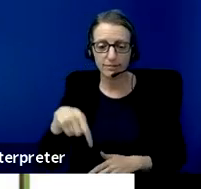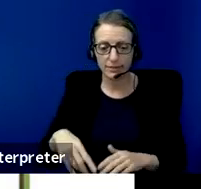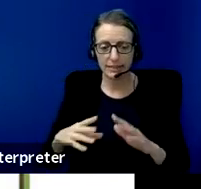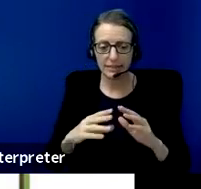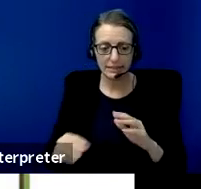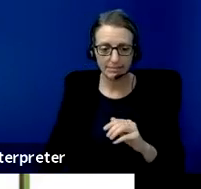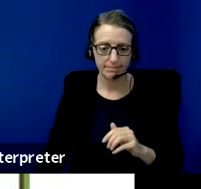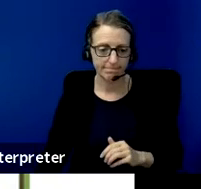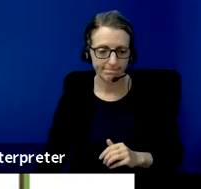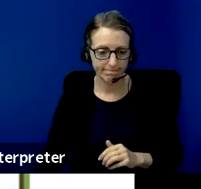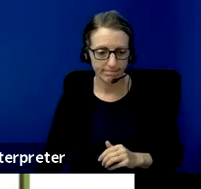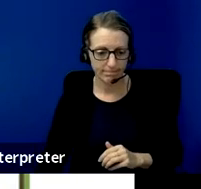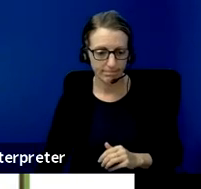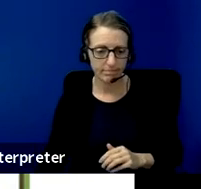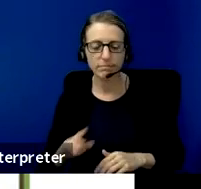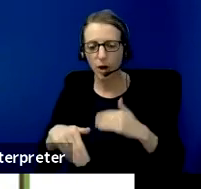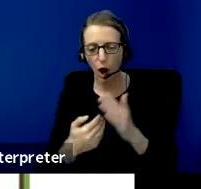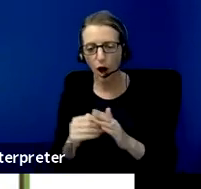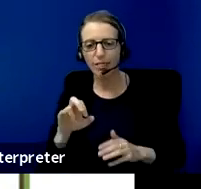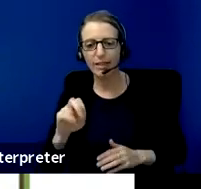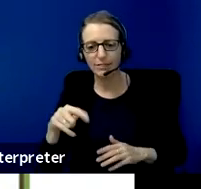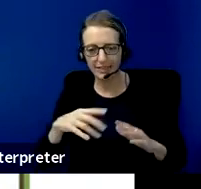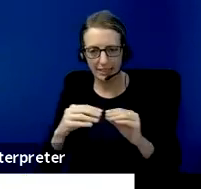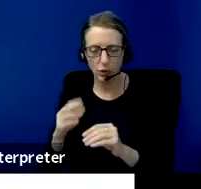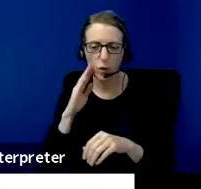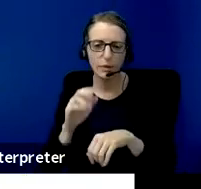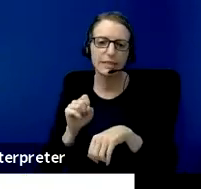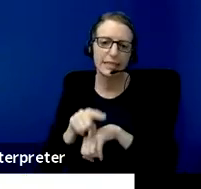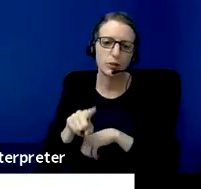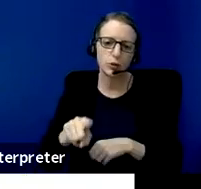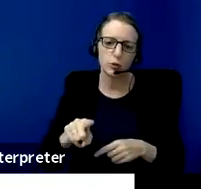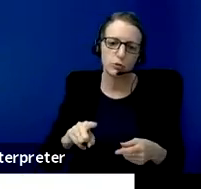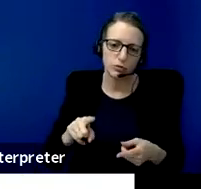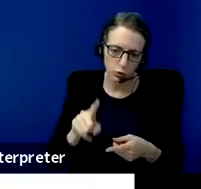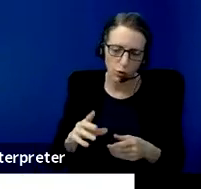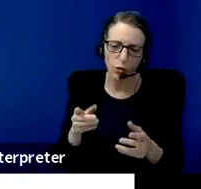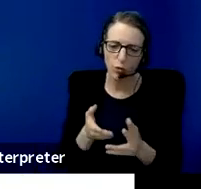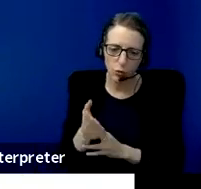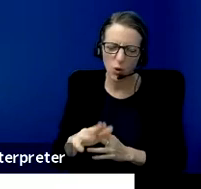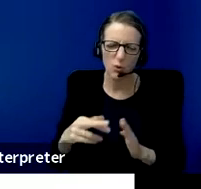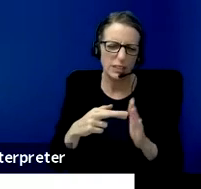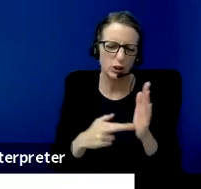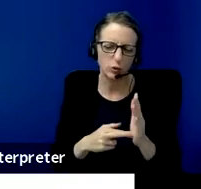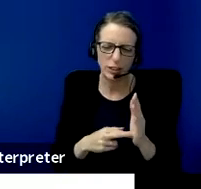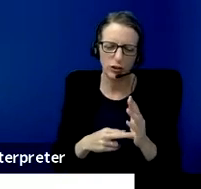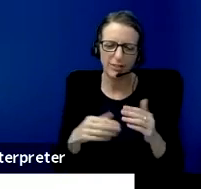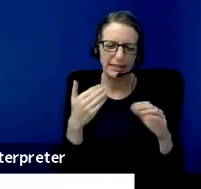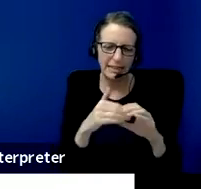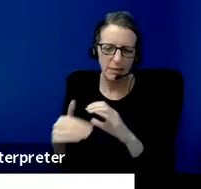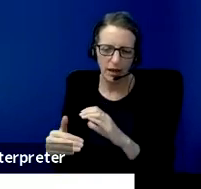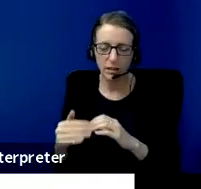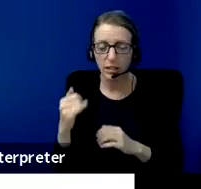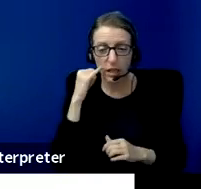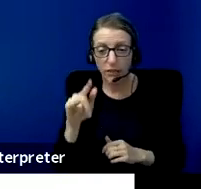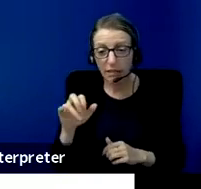released and sent out to you after the session through your PD Enroller registration. So if you miss the links that are in the